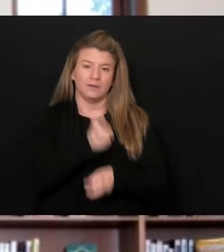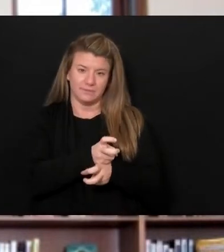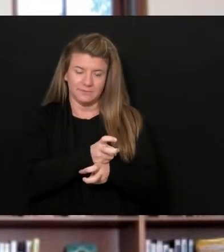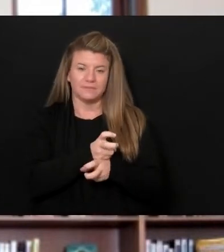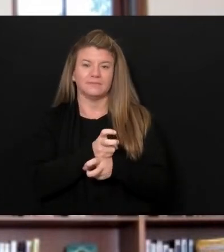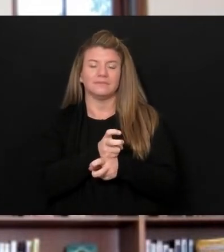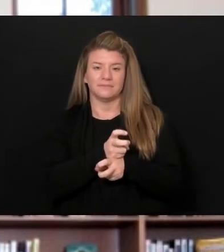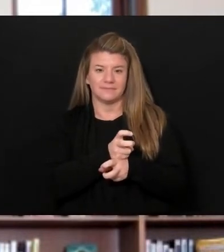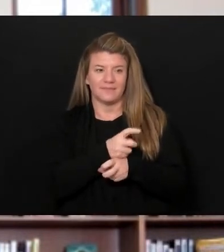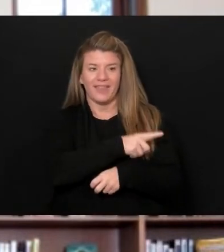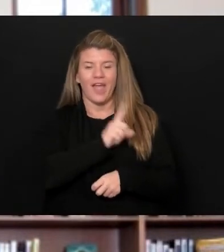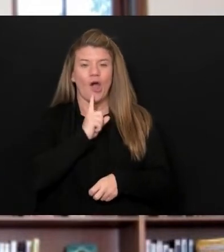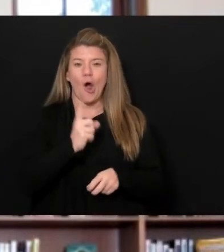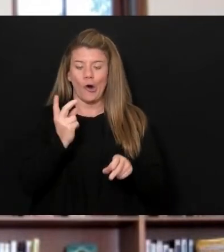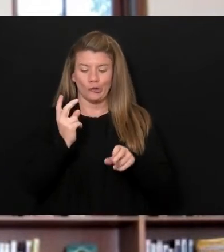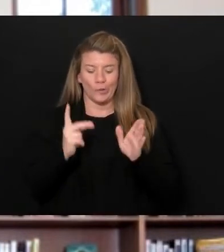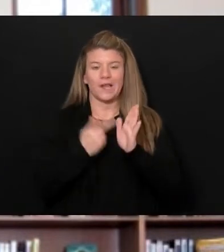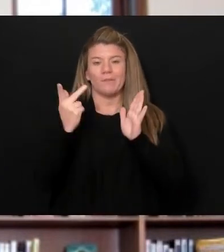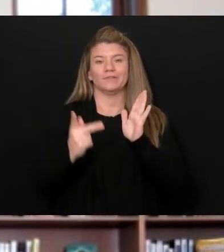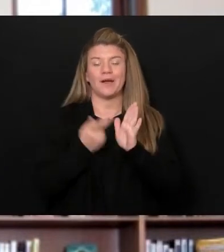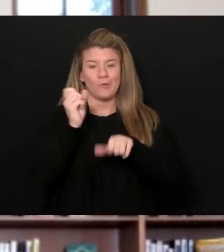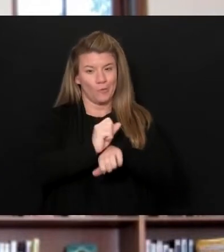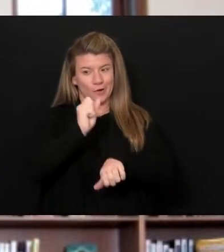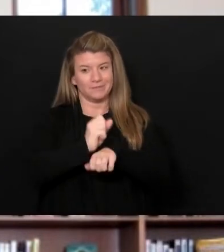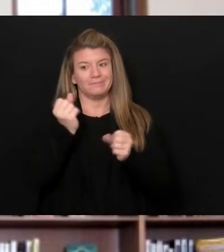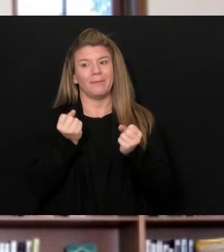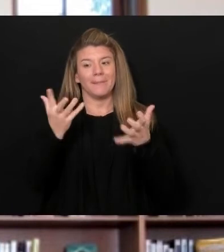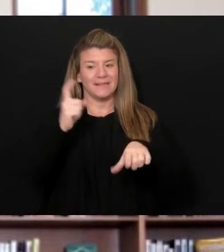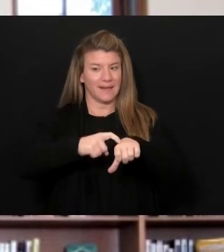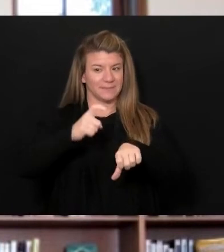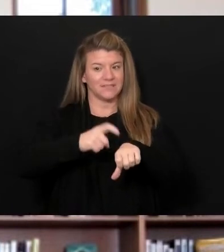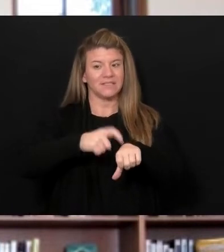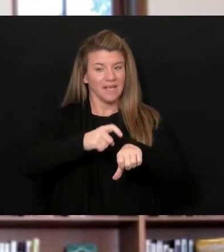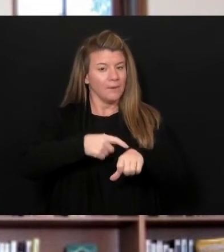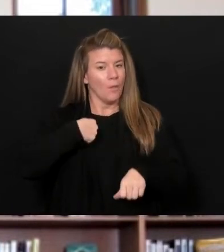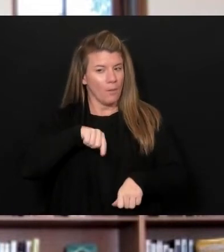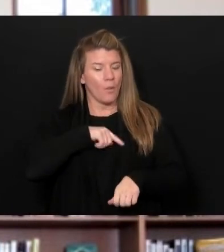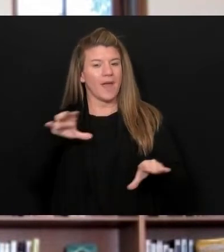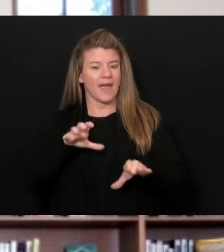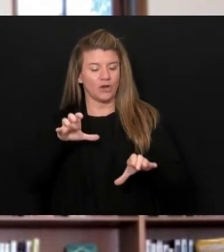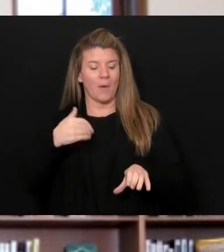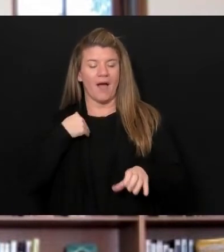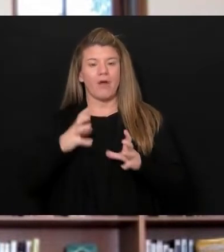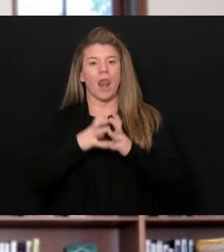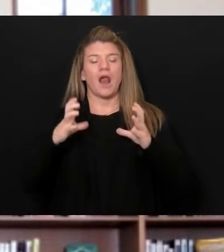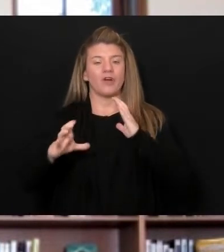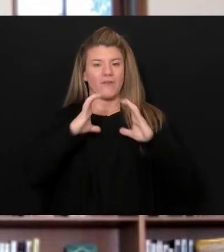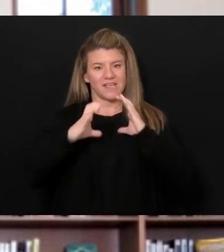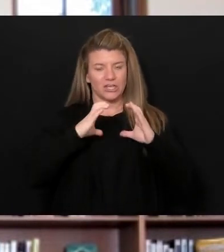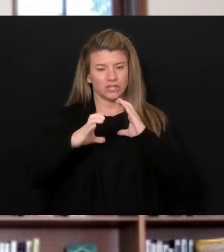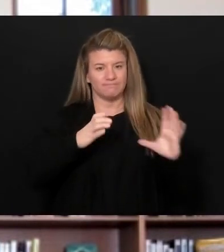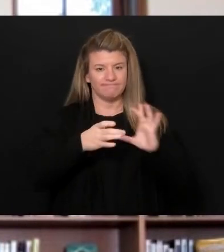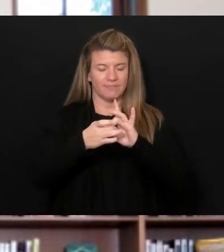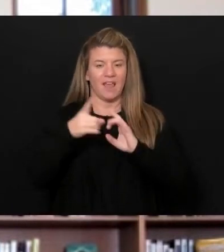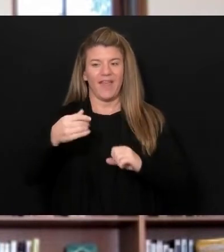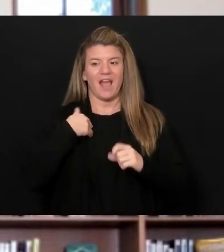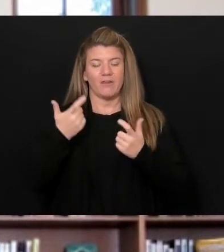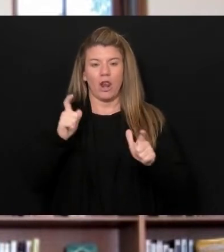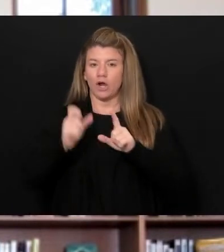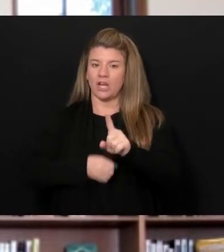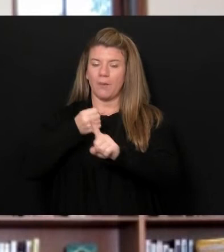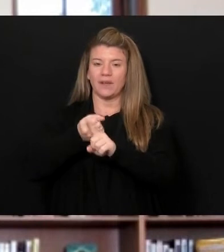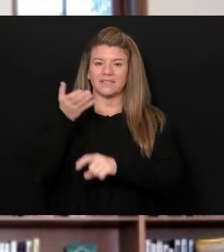and they are pulling double duties a lot of times, but we do have a lot of conversation with them, and they do have large outbreaks there,